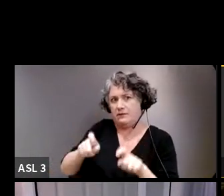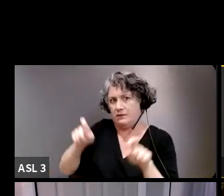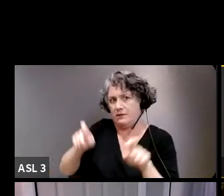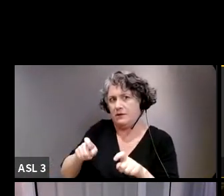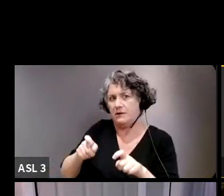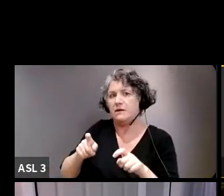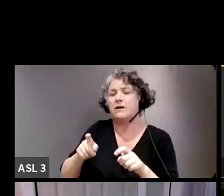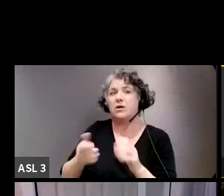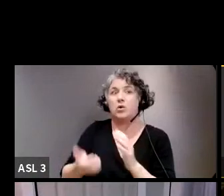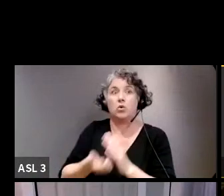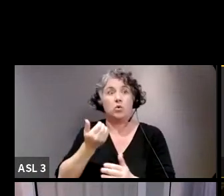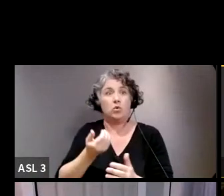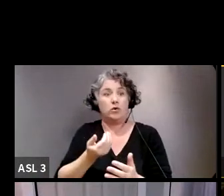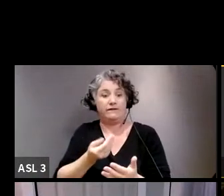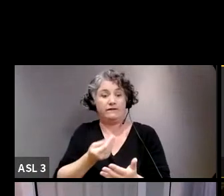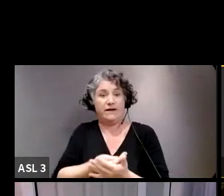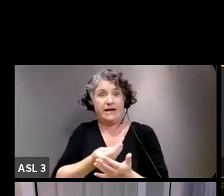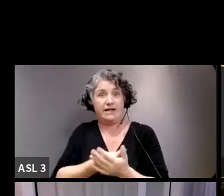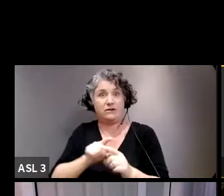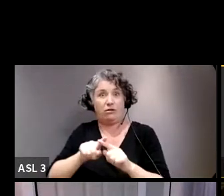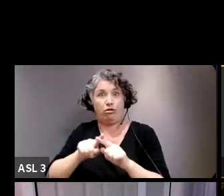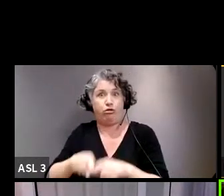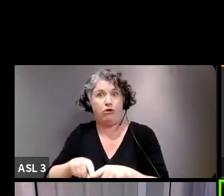financial burdens to torontonians